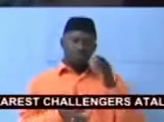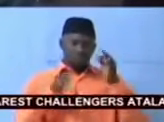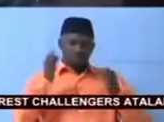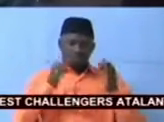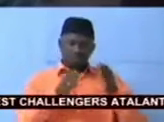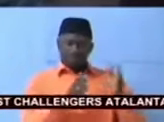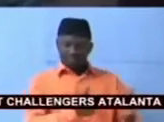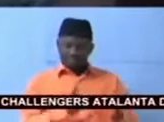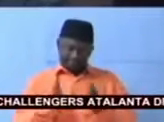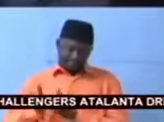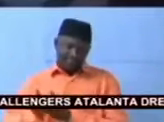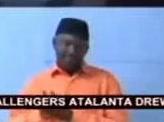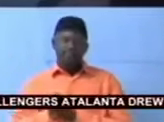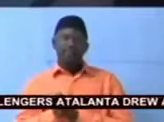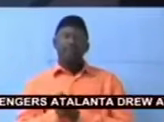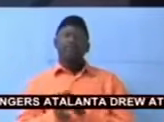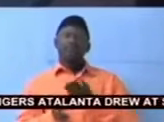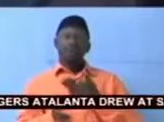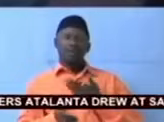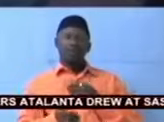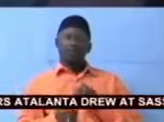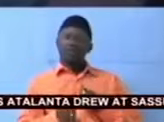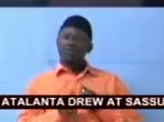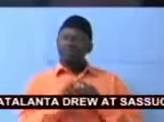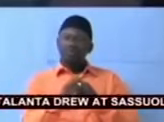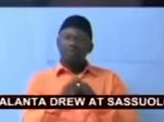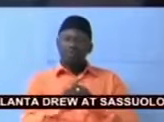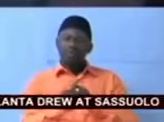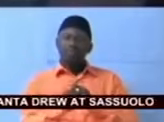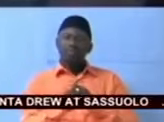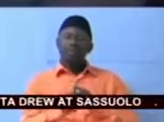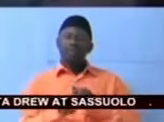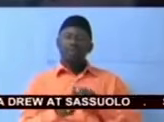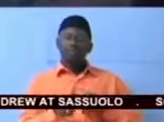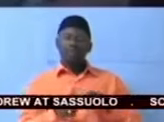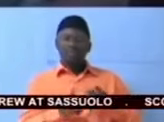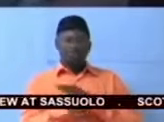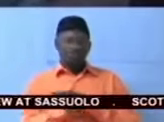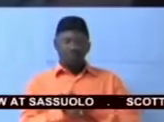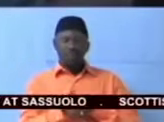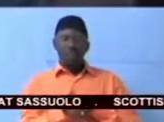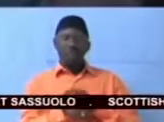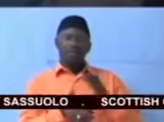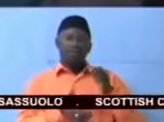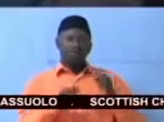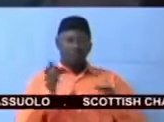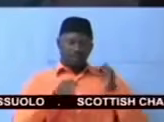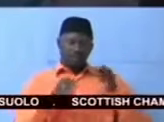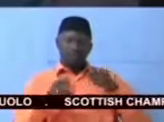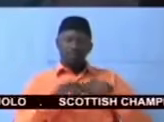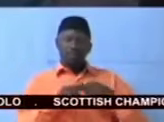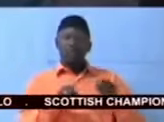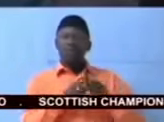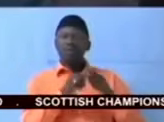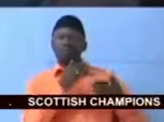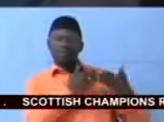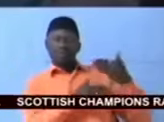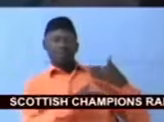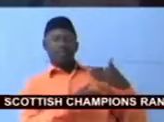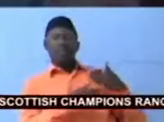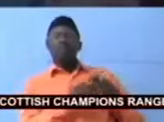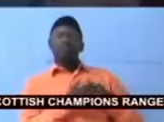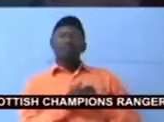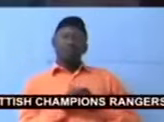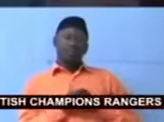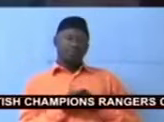gannaaw and so we had to proceed in full blown trial with the subsequent counts té kon dañu wara continuer na yeneen ñaari até